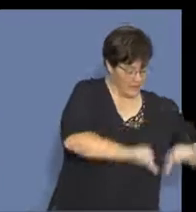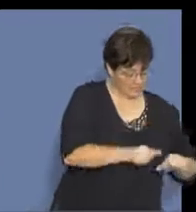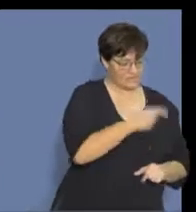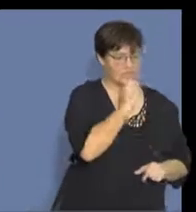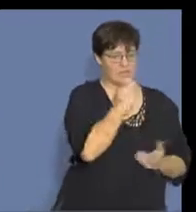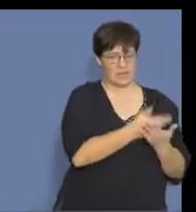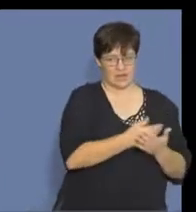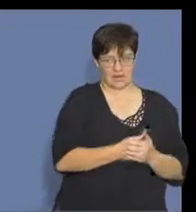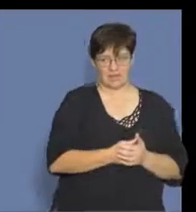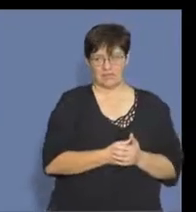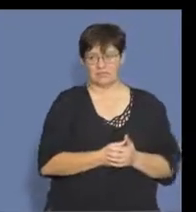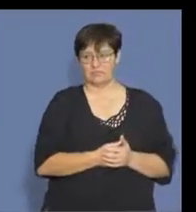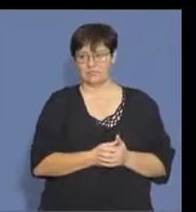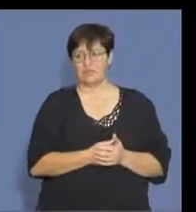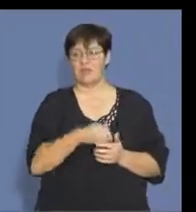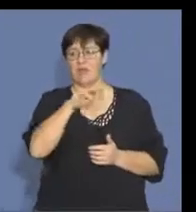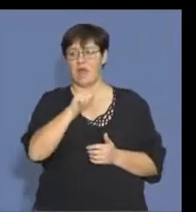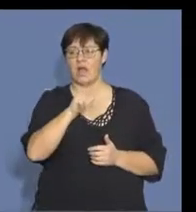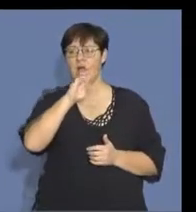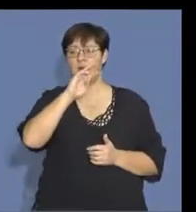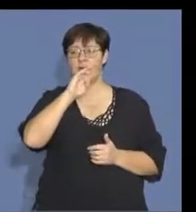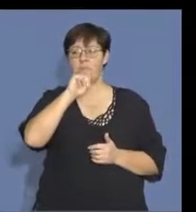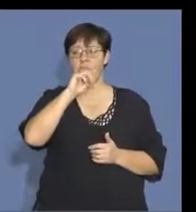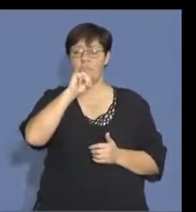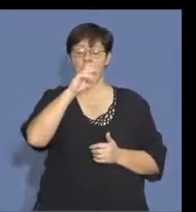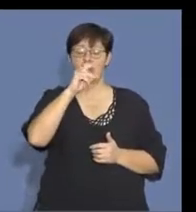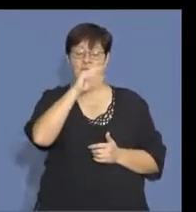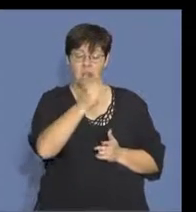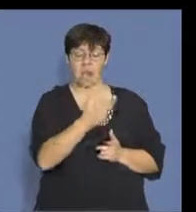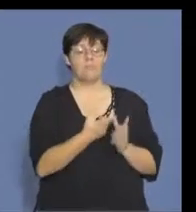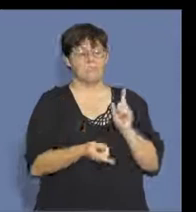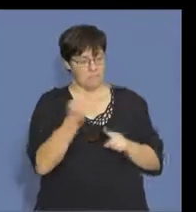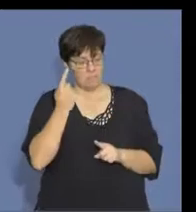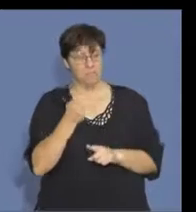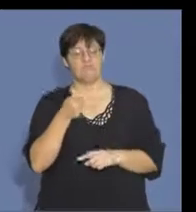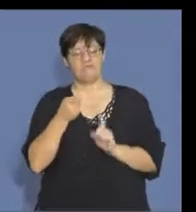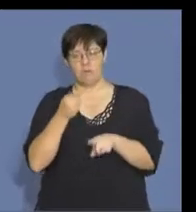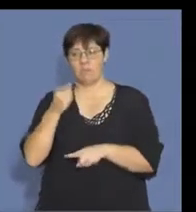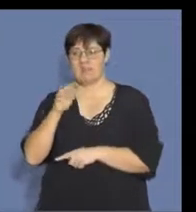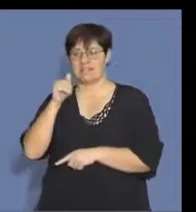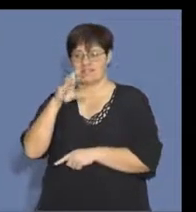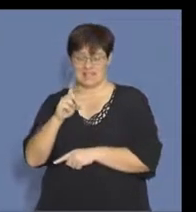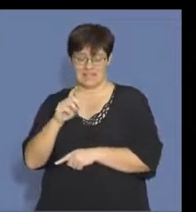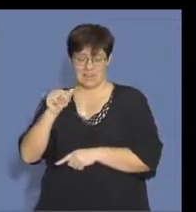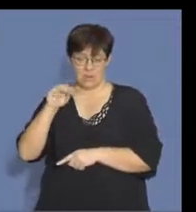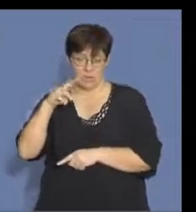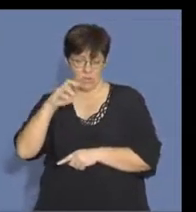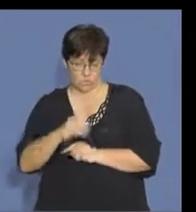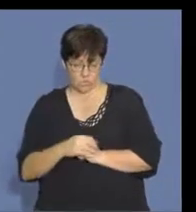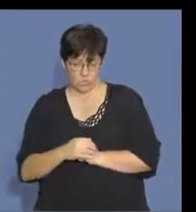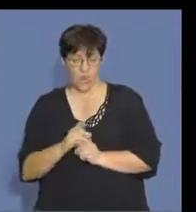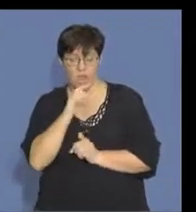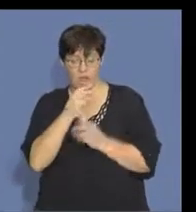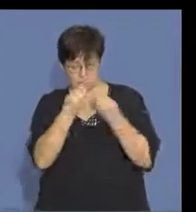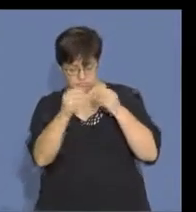ammonification. Ammonia is also produced from amino acids when broken down by decomposers.